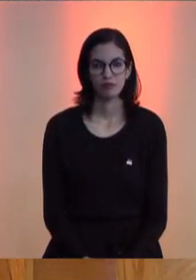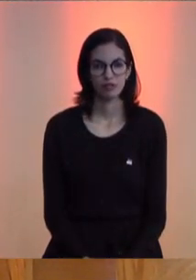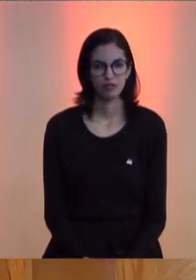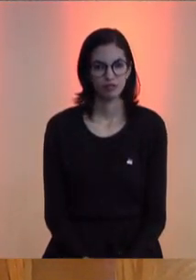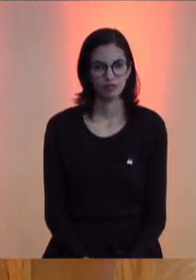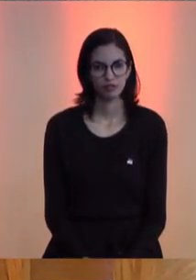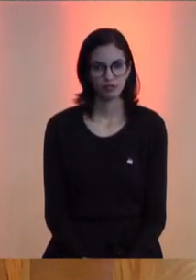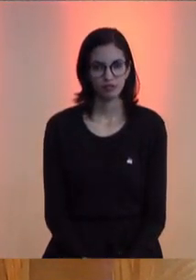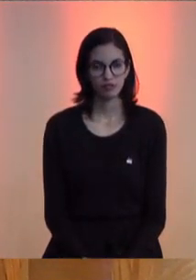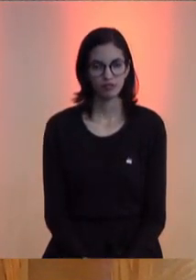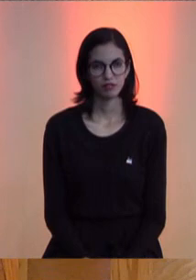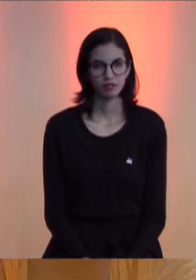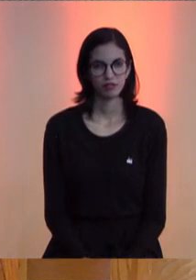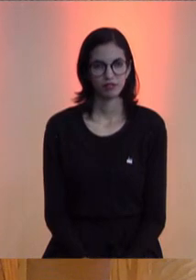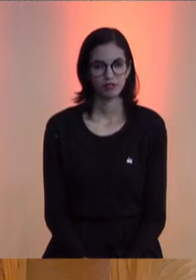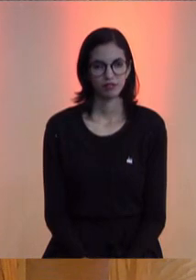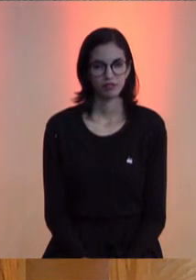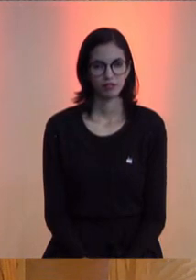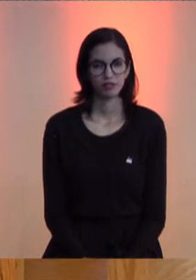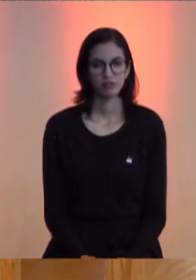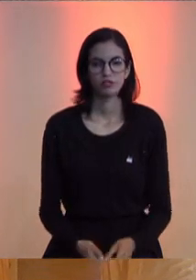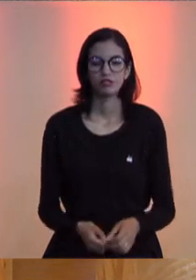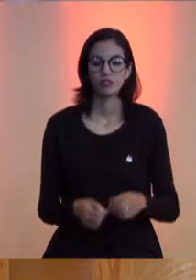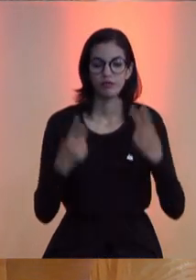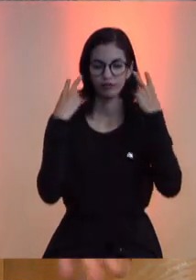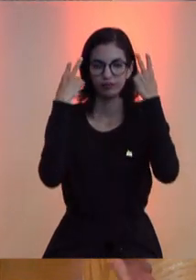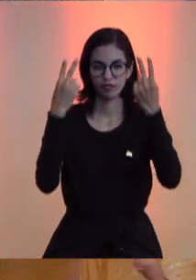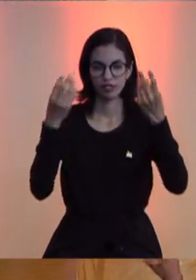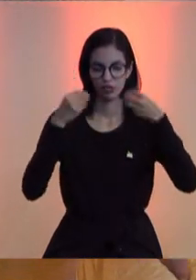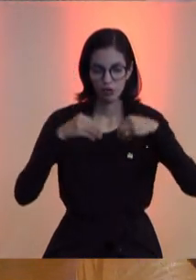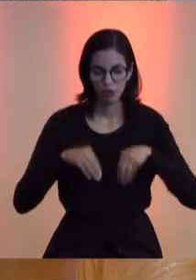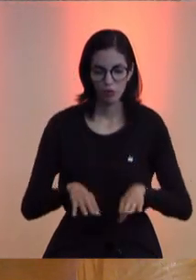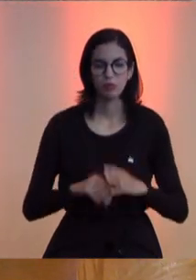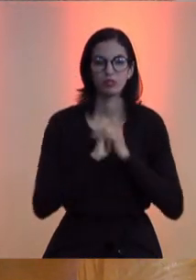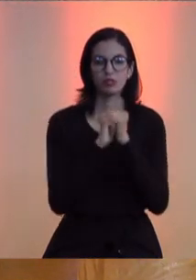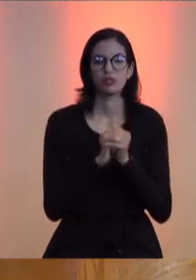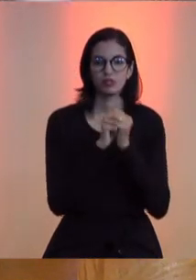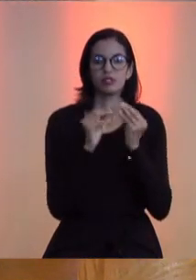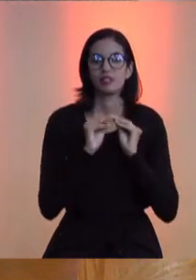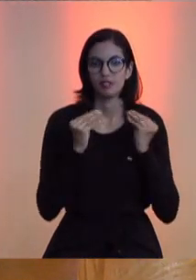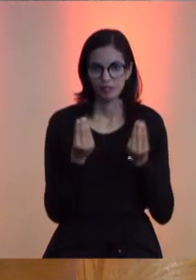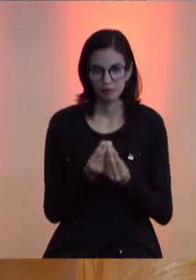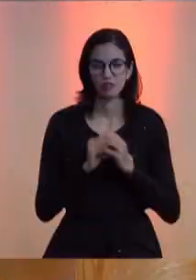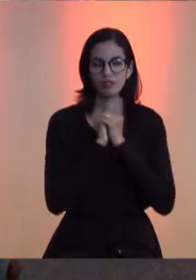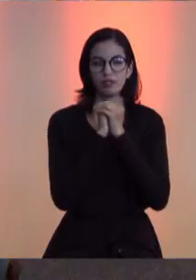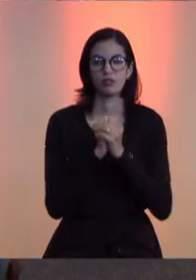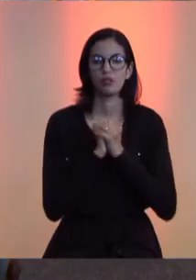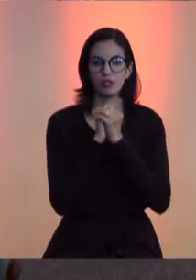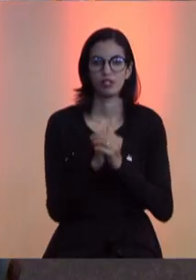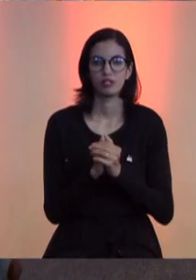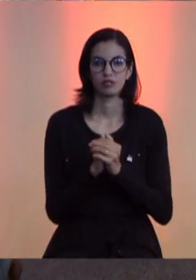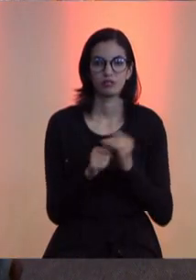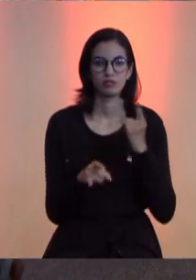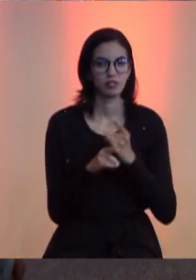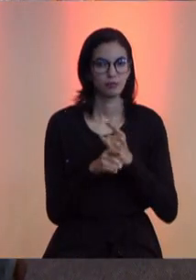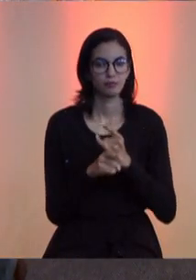a prayer. You end up with a prayer. Comienzas con oración, terminas con oración. Comienzas orando, terminas orando. So they're approaching